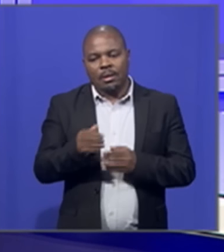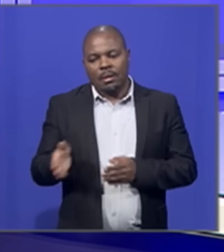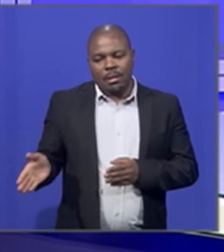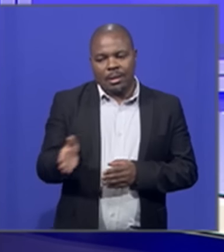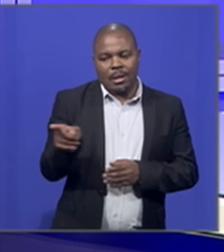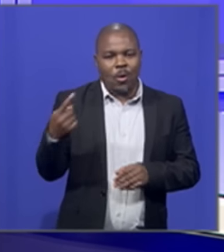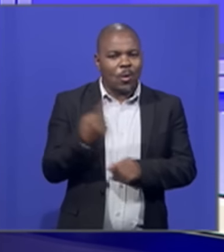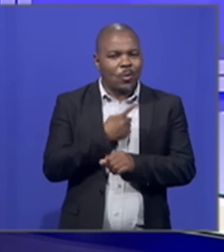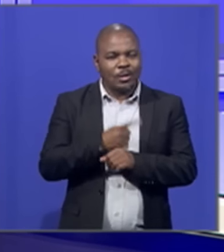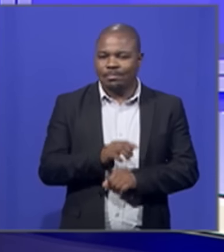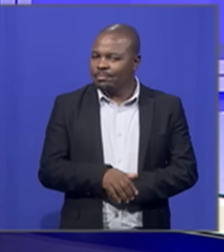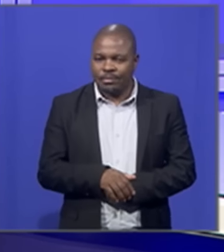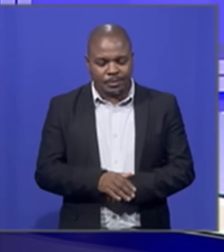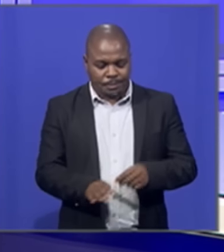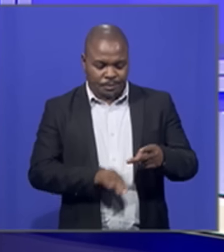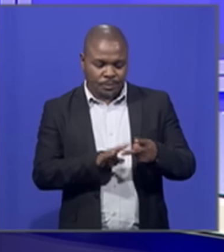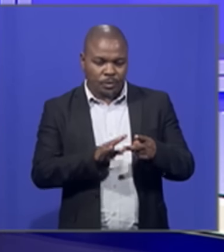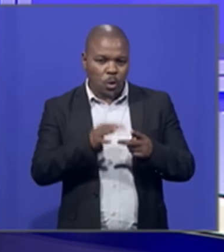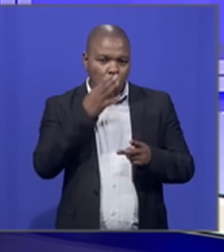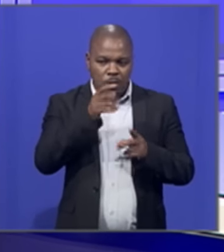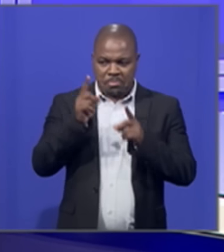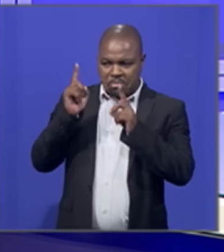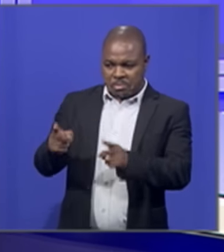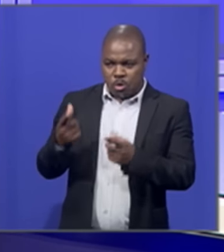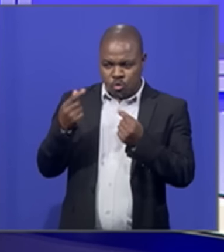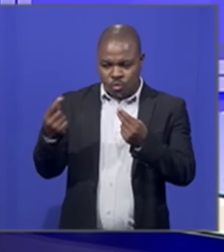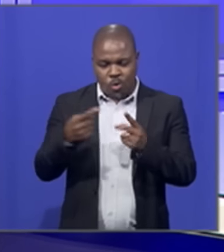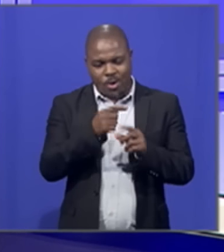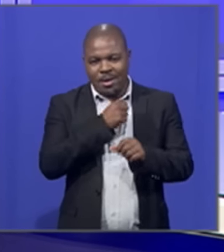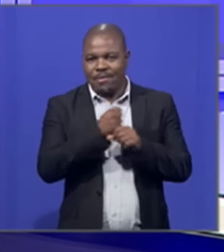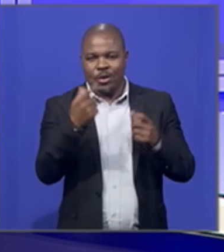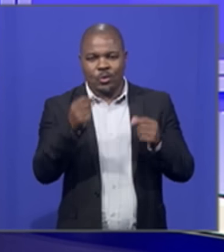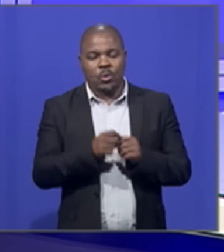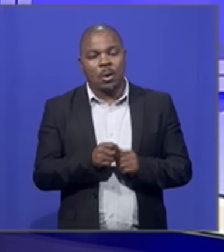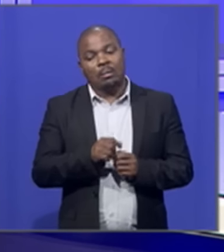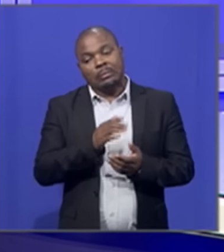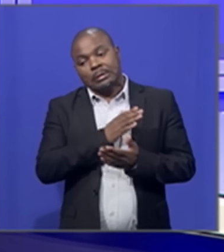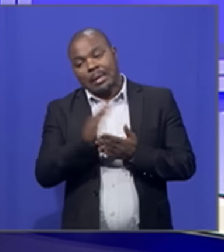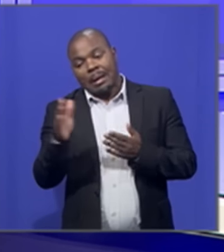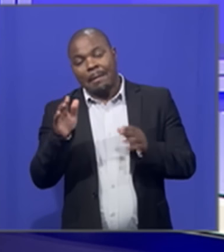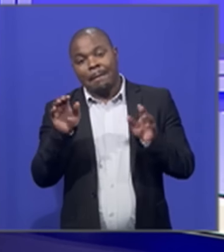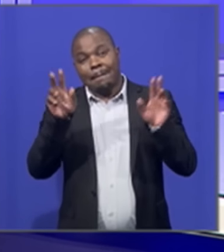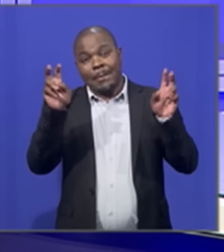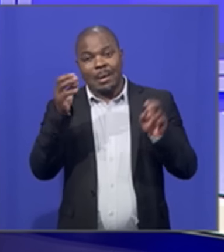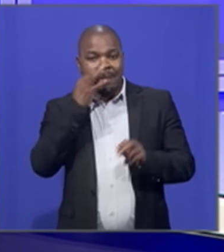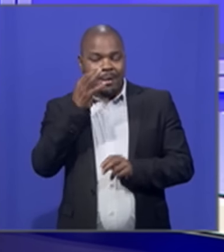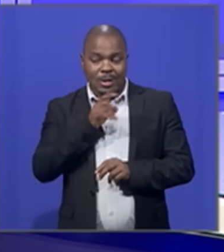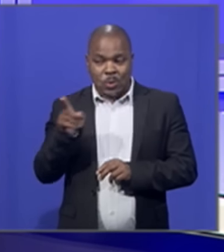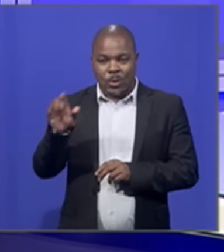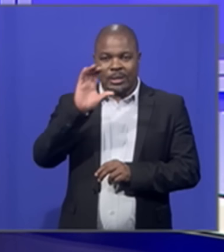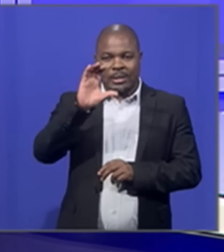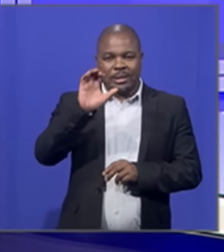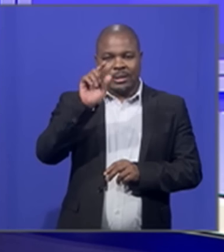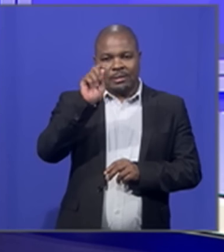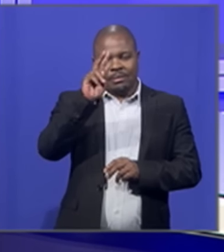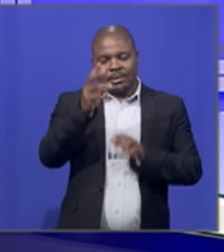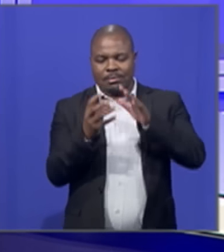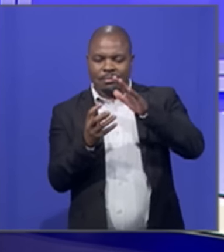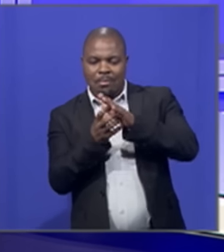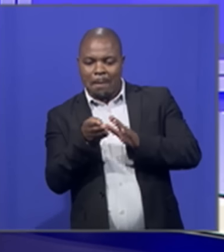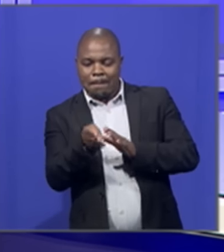ba gore o be a sa latele ditaelo tša gagwe. Nkosi ke lephodisa leo magareng ga tše dingwe le bonwe go kgatišo ya CCTV